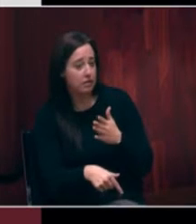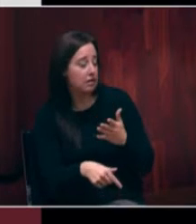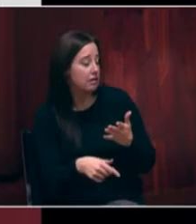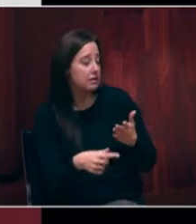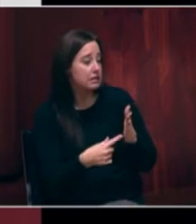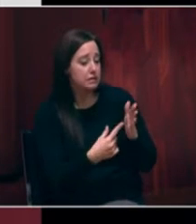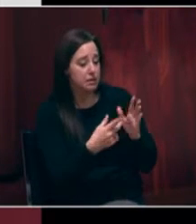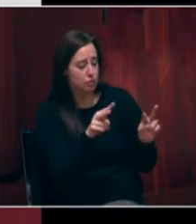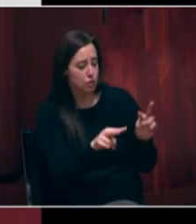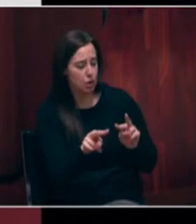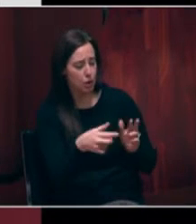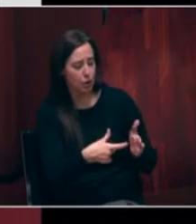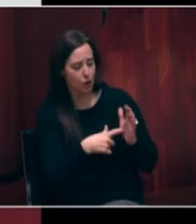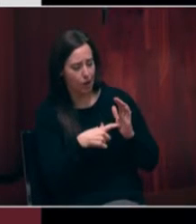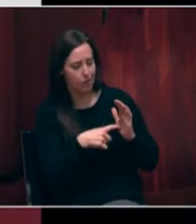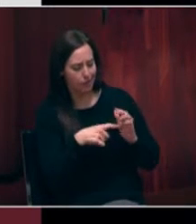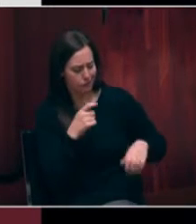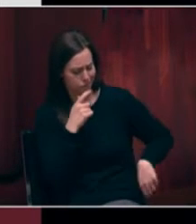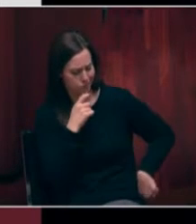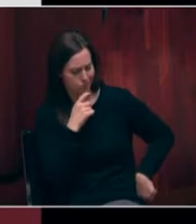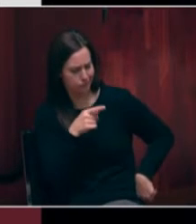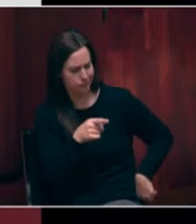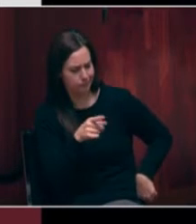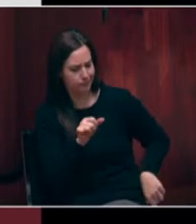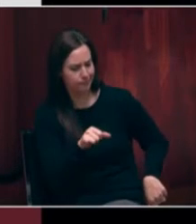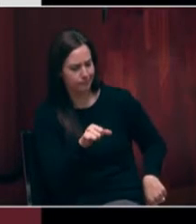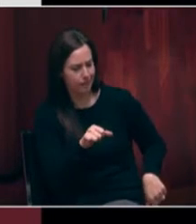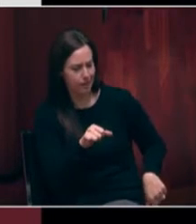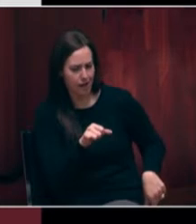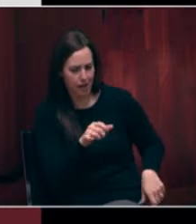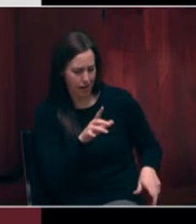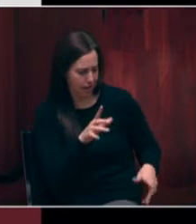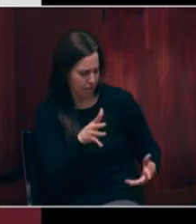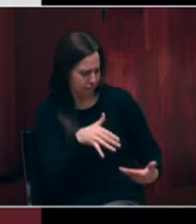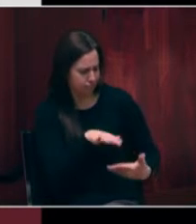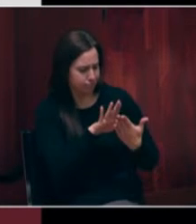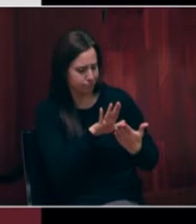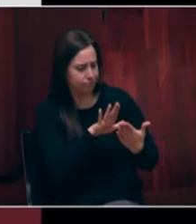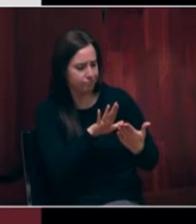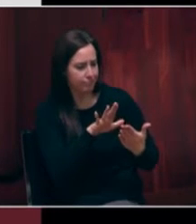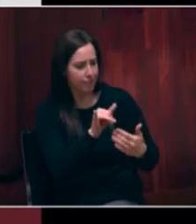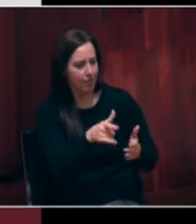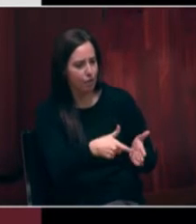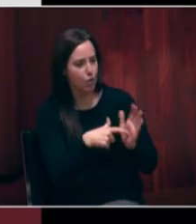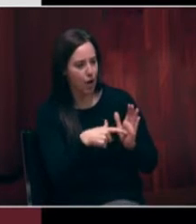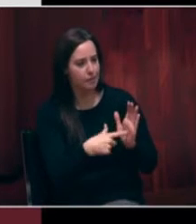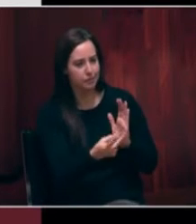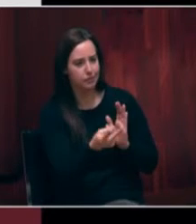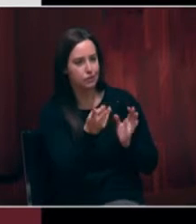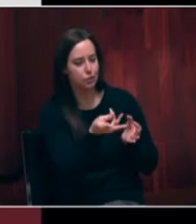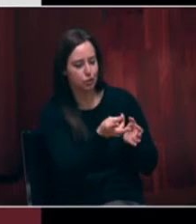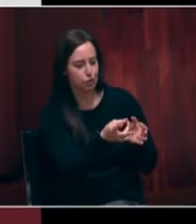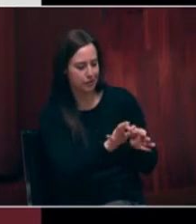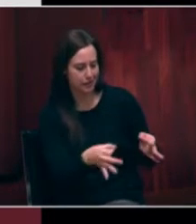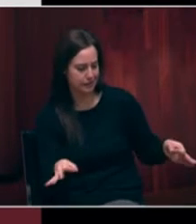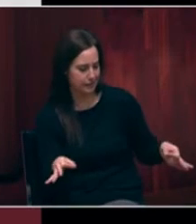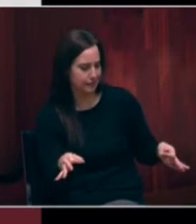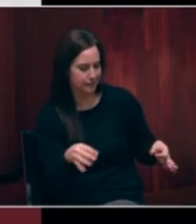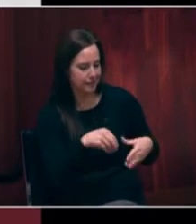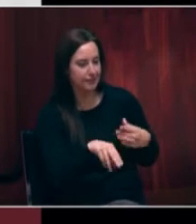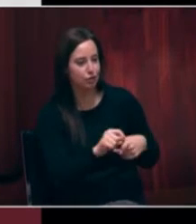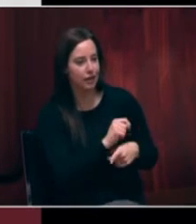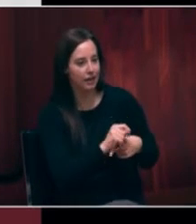that list and go, I can meet that requirement in two sentences in training. It's that simple. Or you might decide for